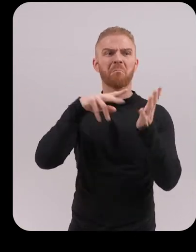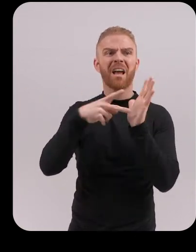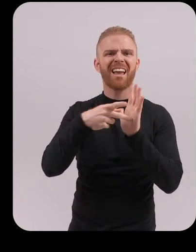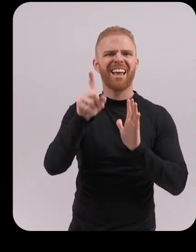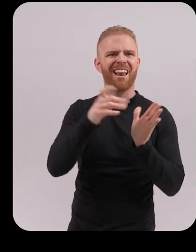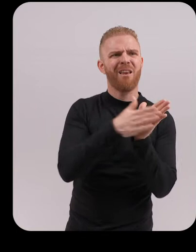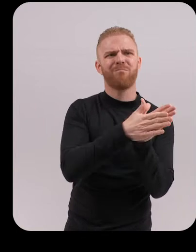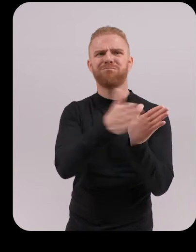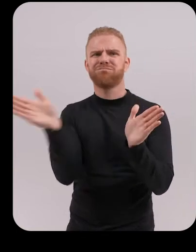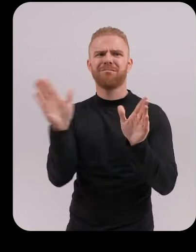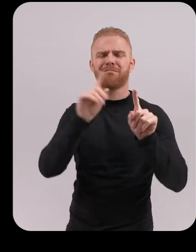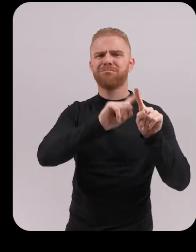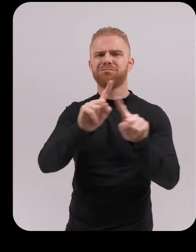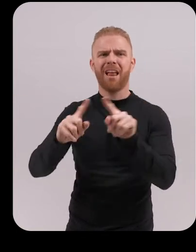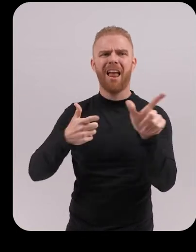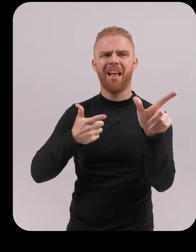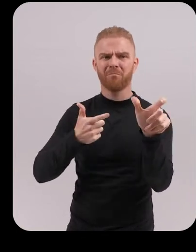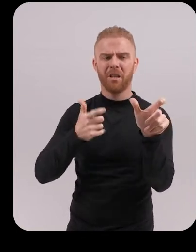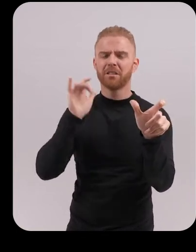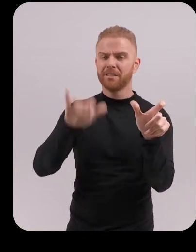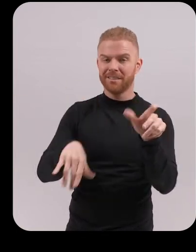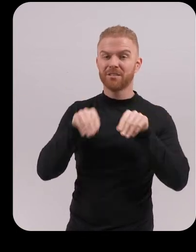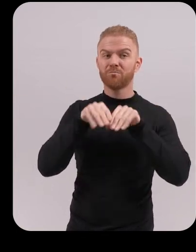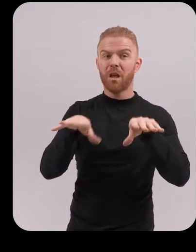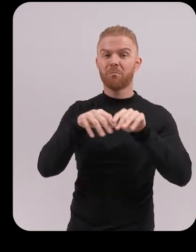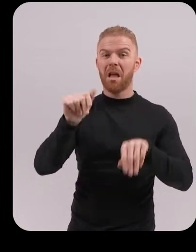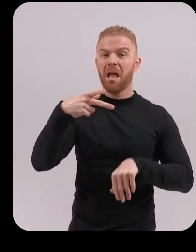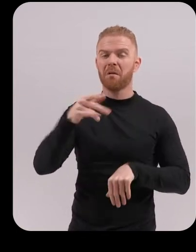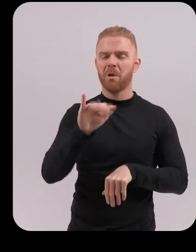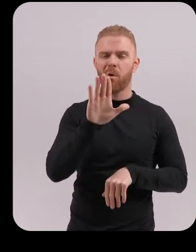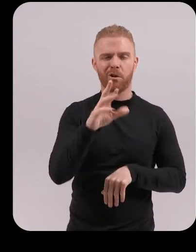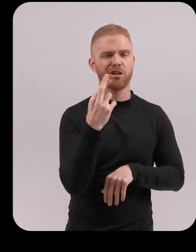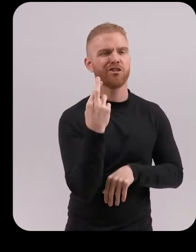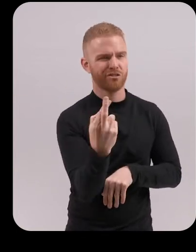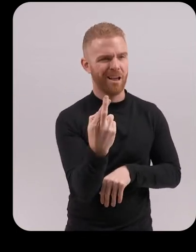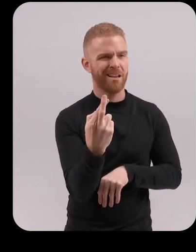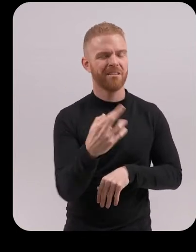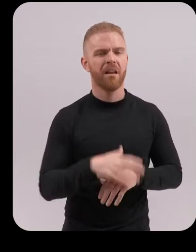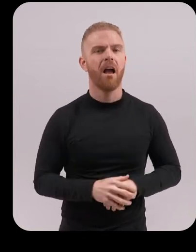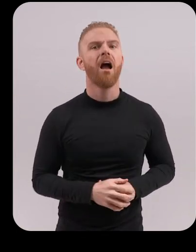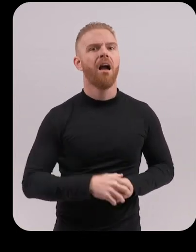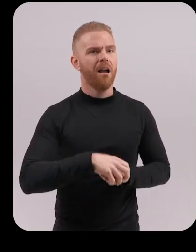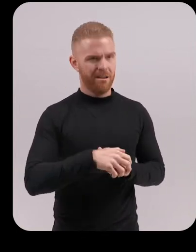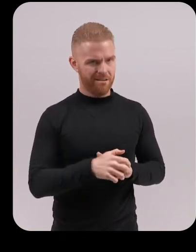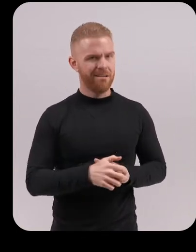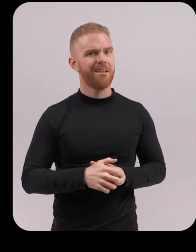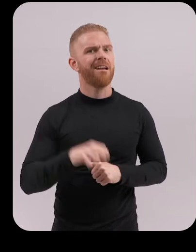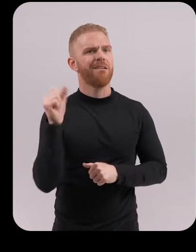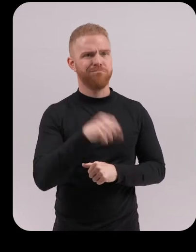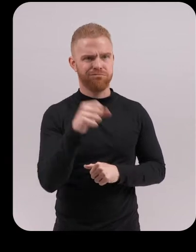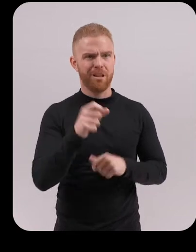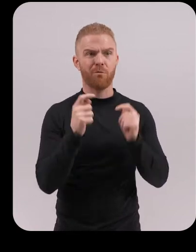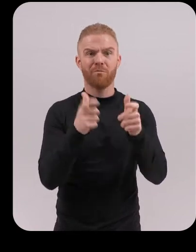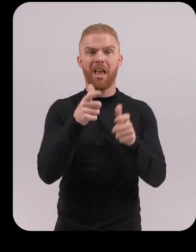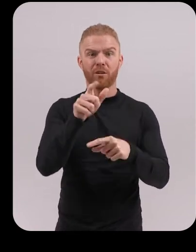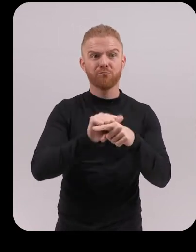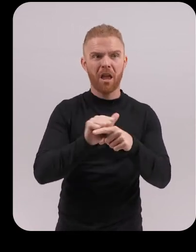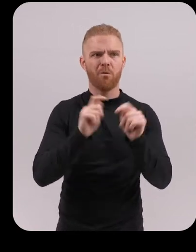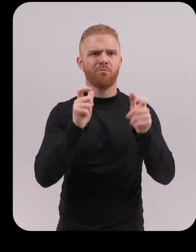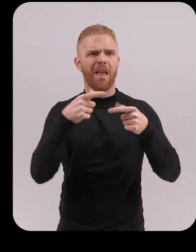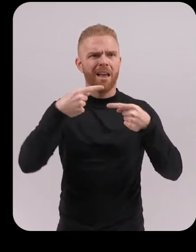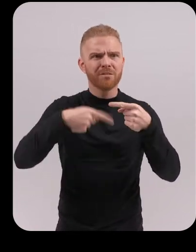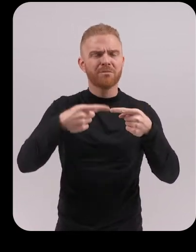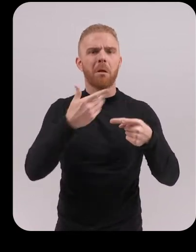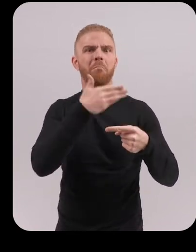span multiple accelerators. And that's where the distribution strategy API is your friend. Absolutely. The quicker you train, the quicker you iterate, and the better